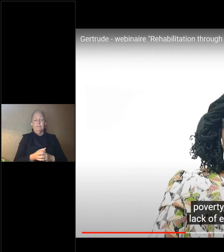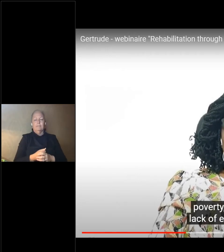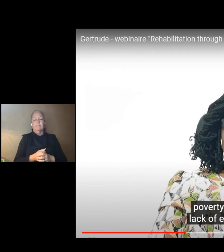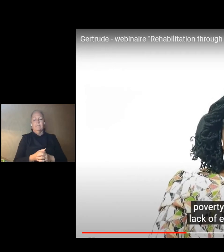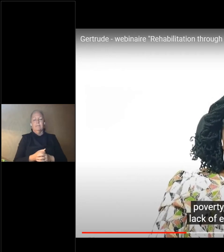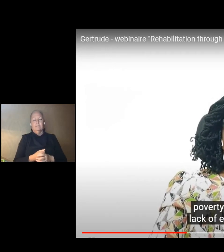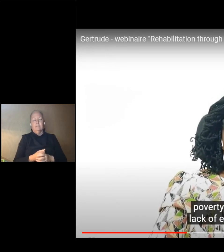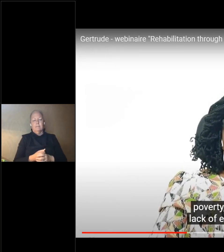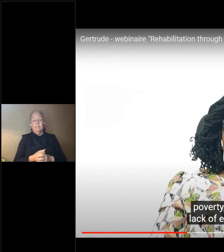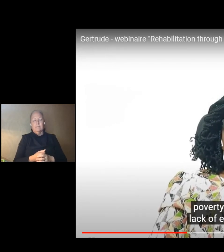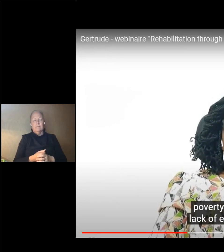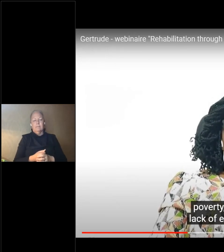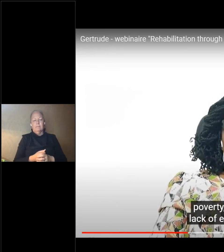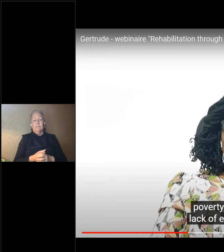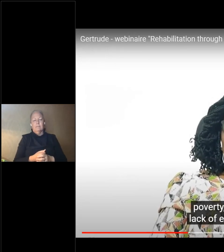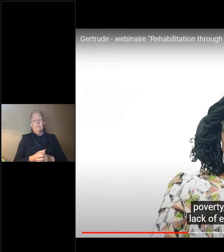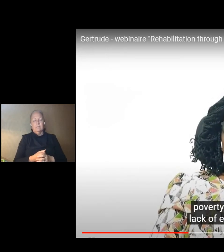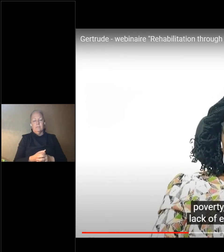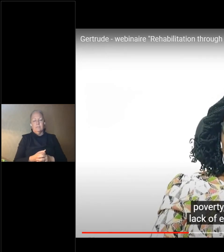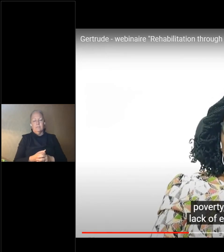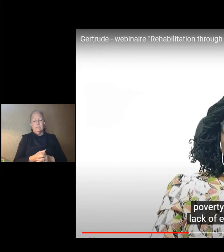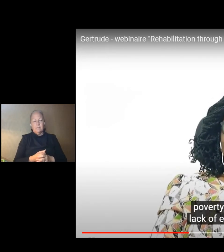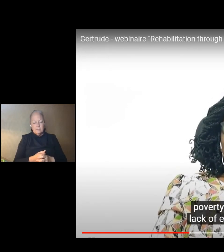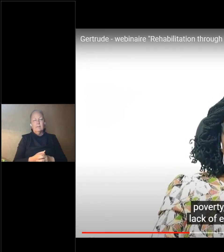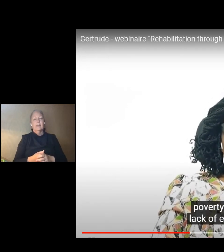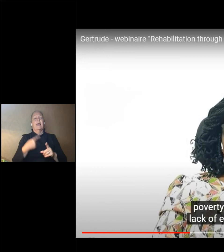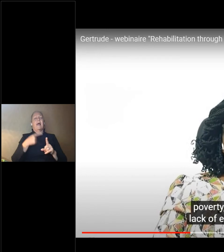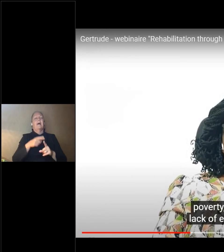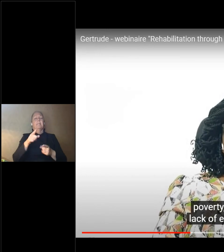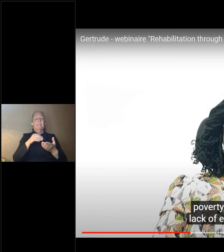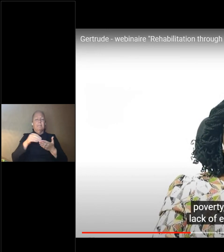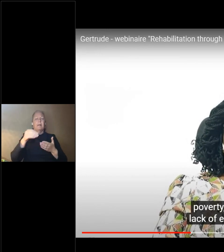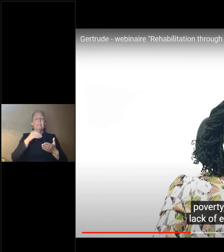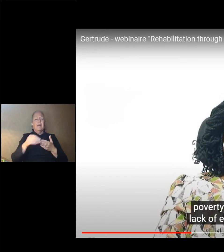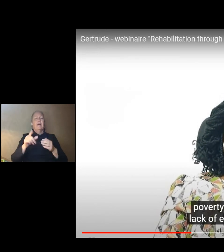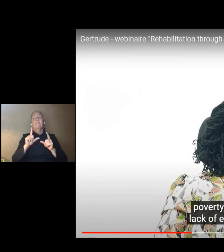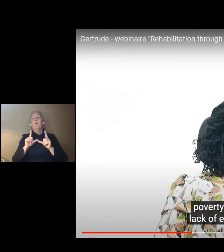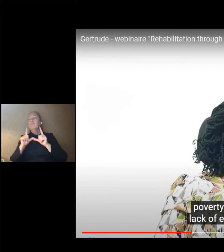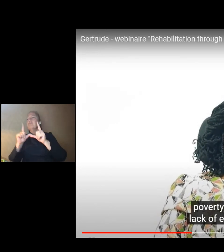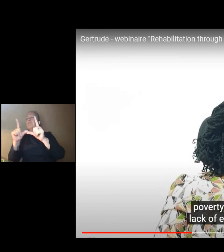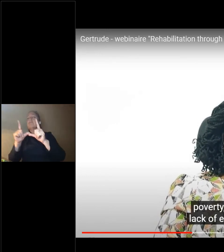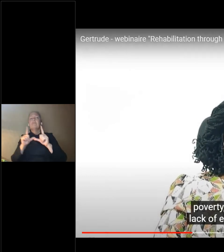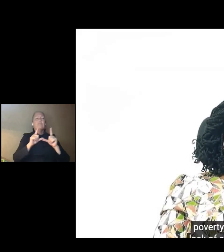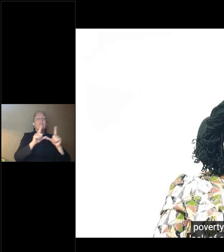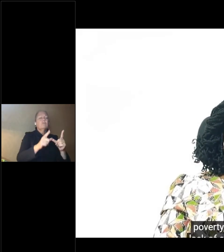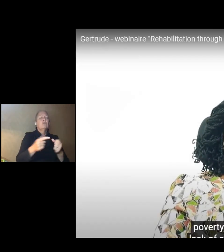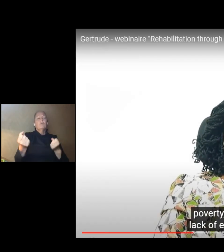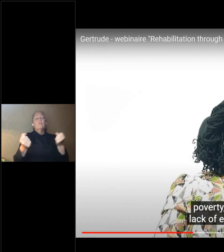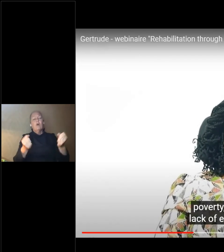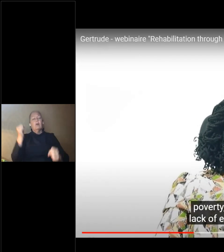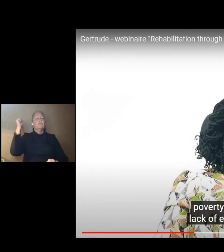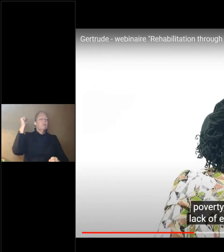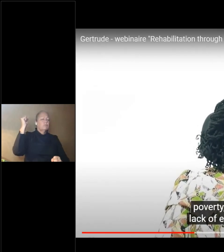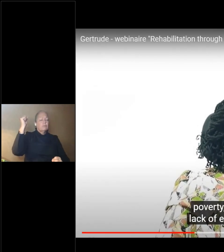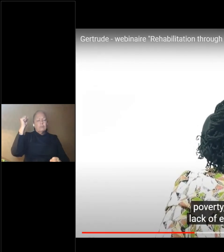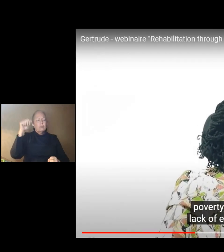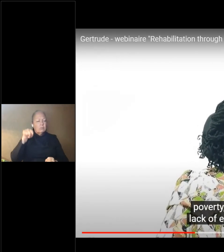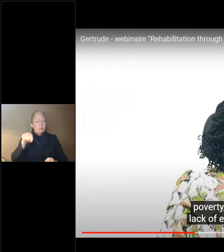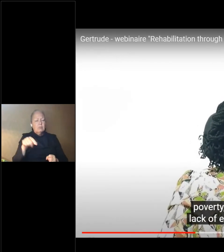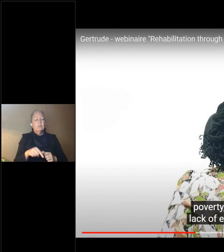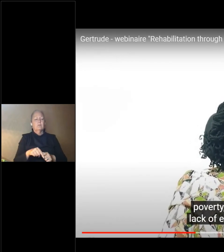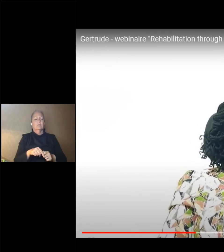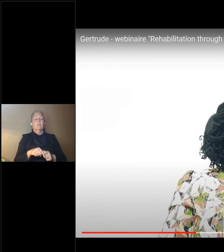poverty, high transportation cost, lack of education, and